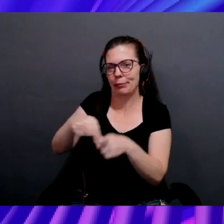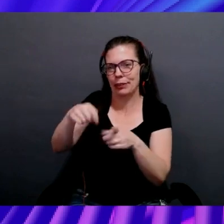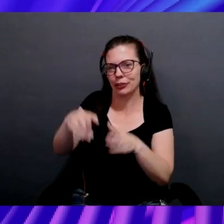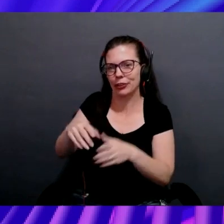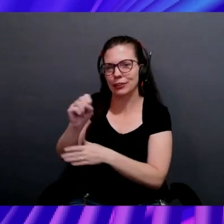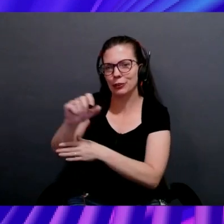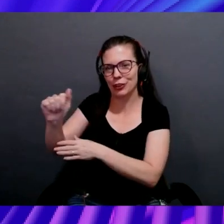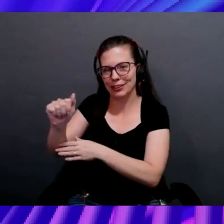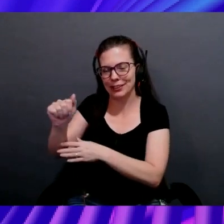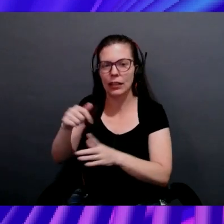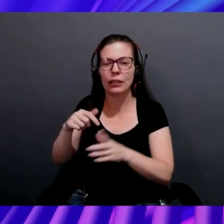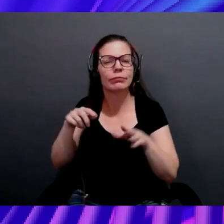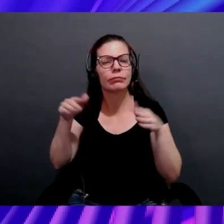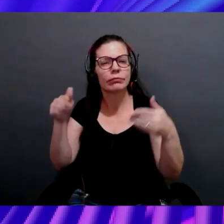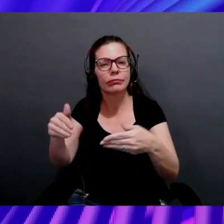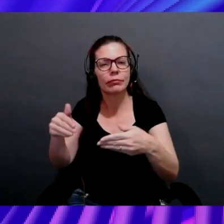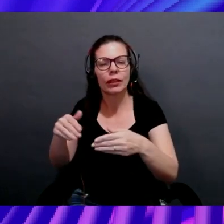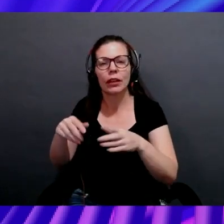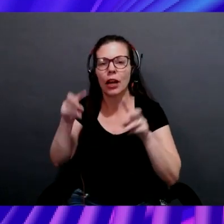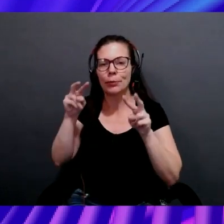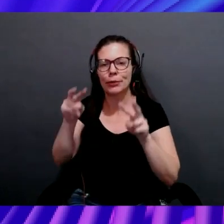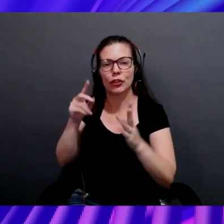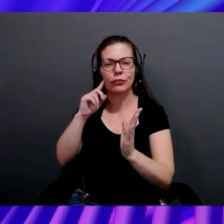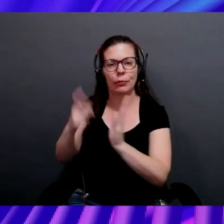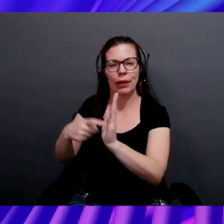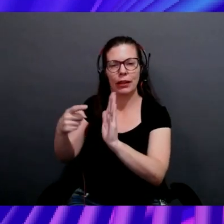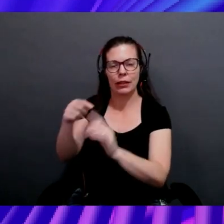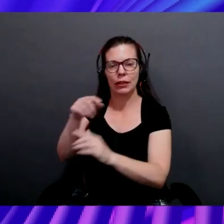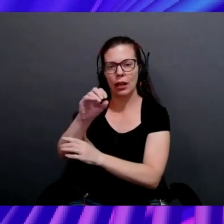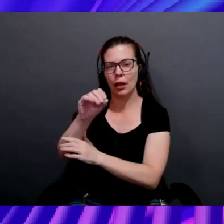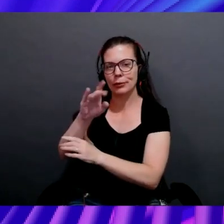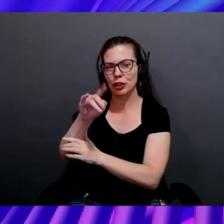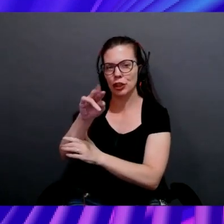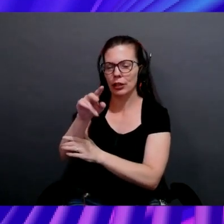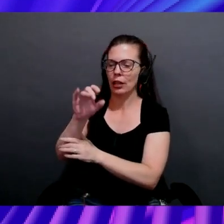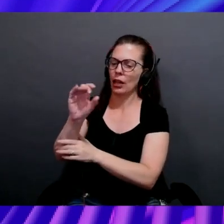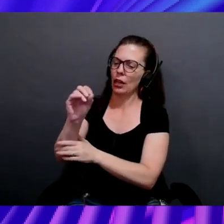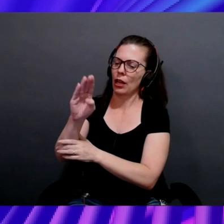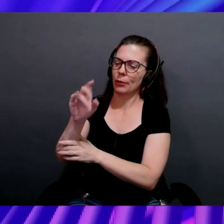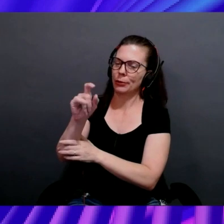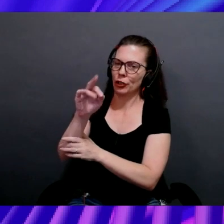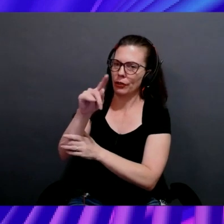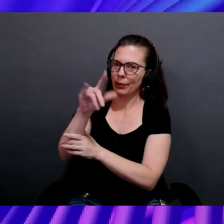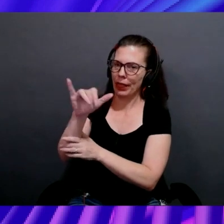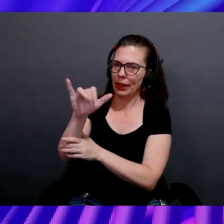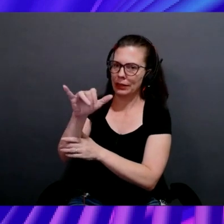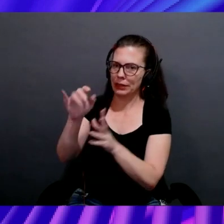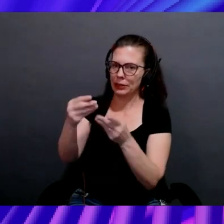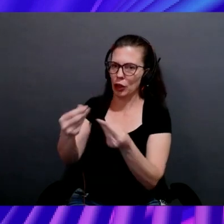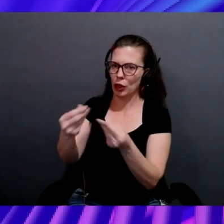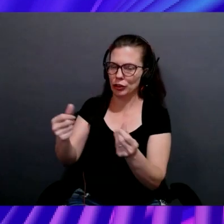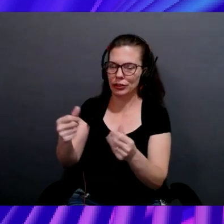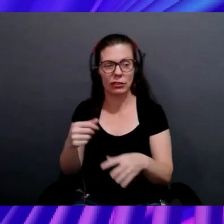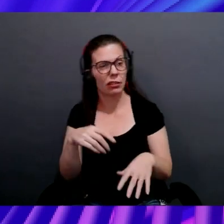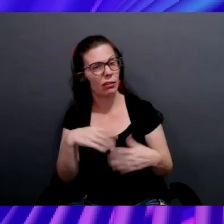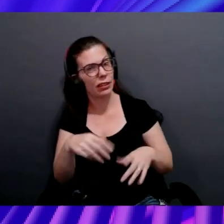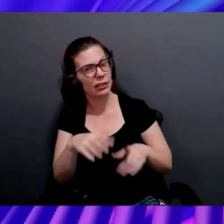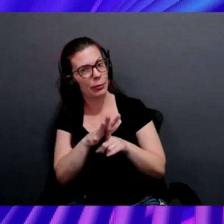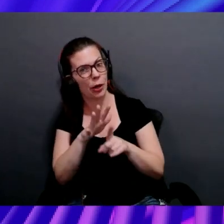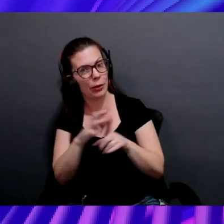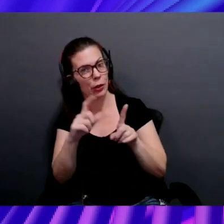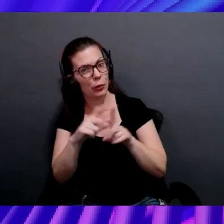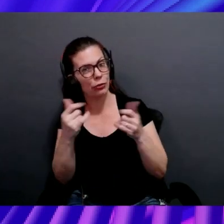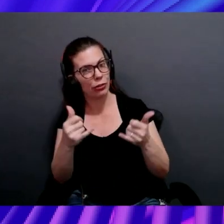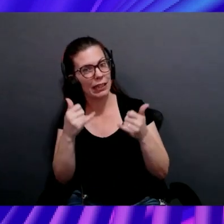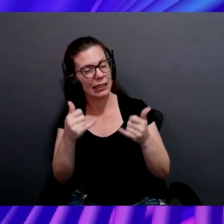observability solutions. All right. Now, observability is a hot word. I think it's gained a lot of